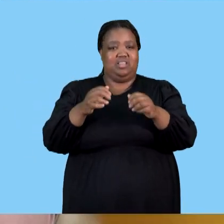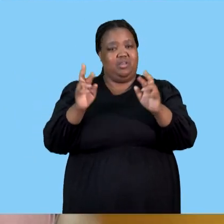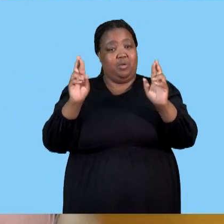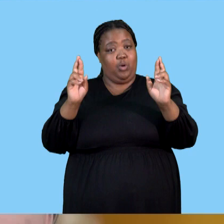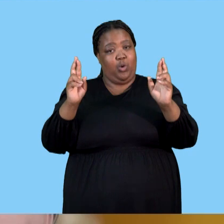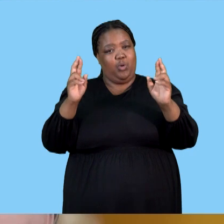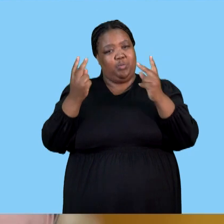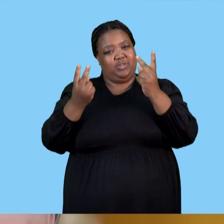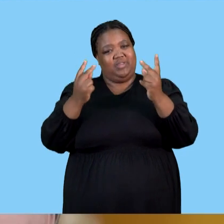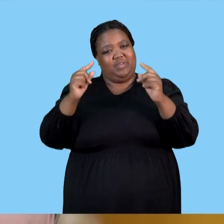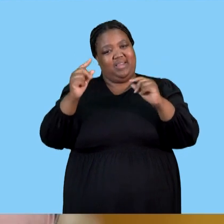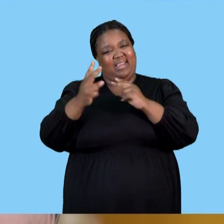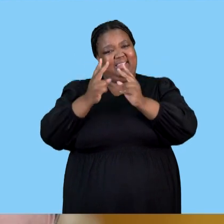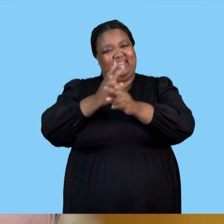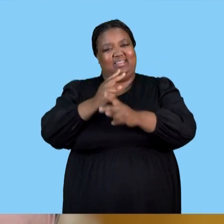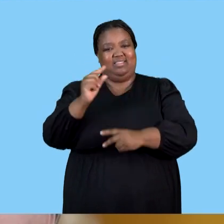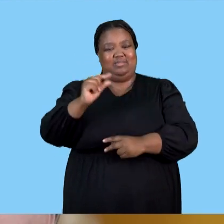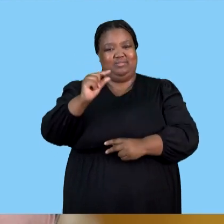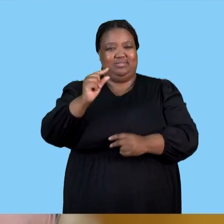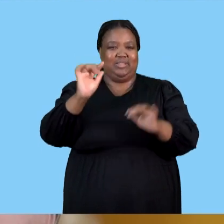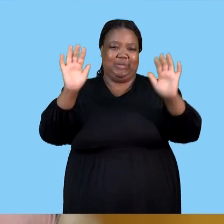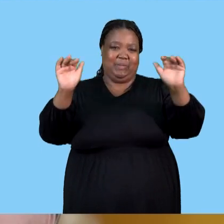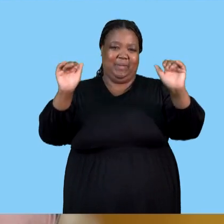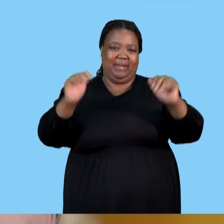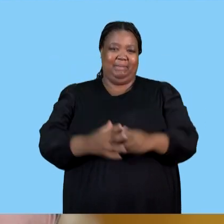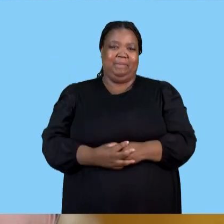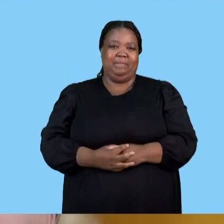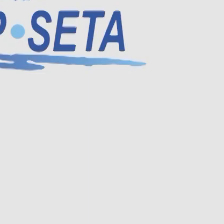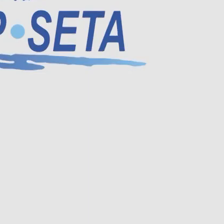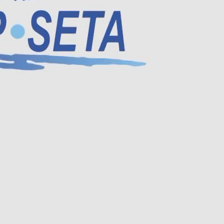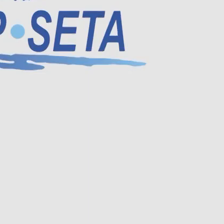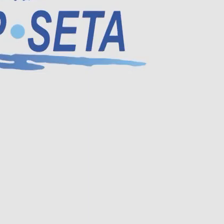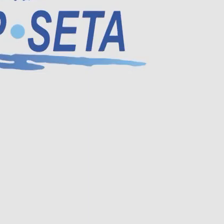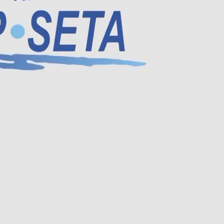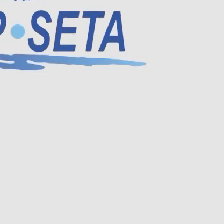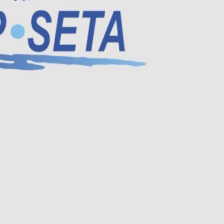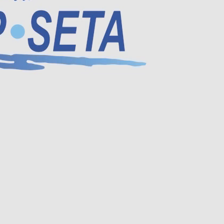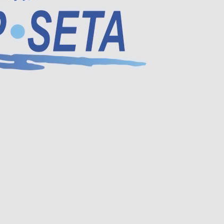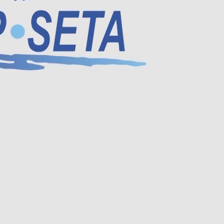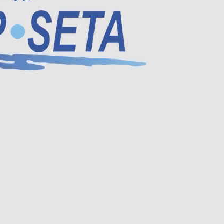class. I hope to see you again very soon. Goodbye.